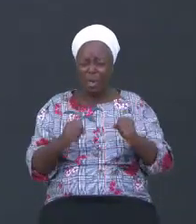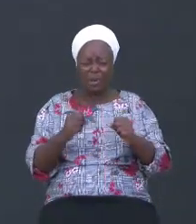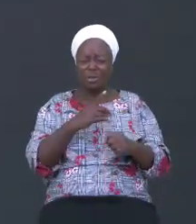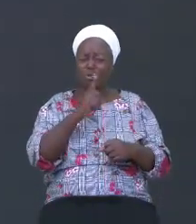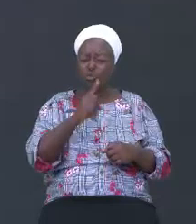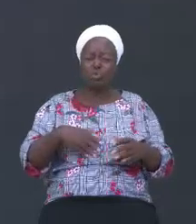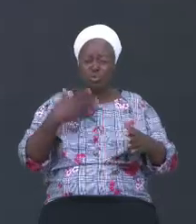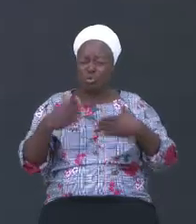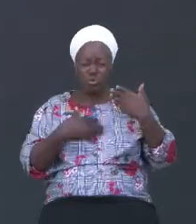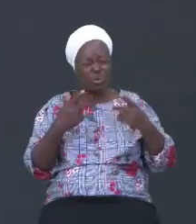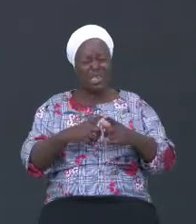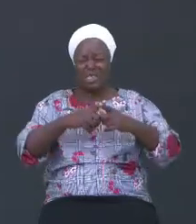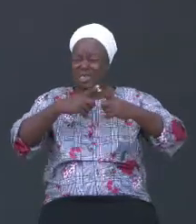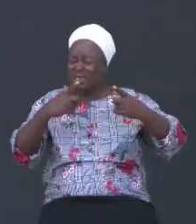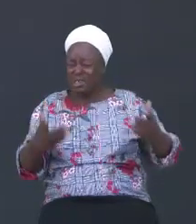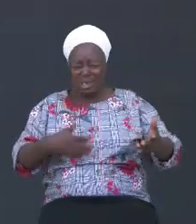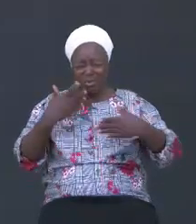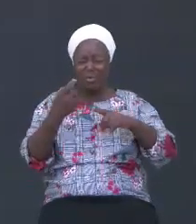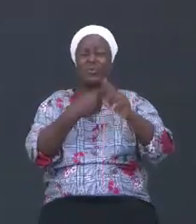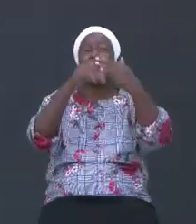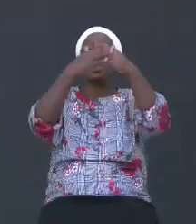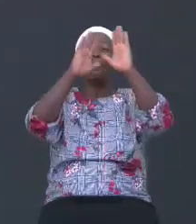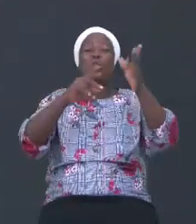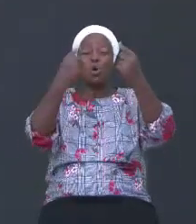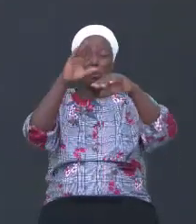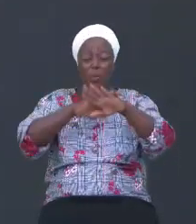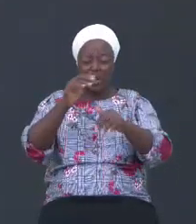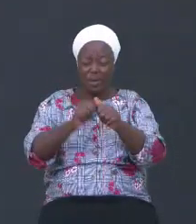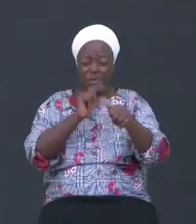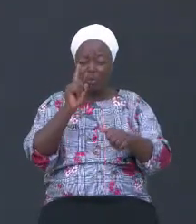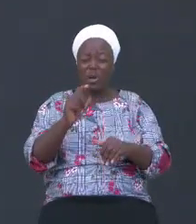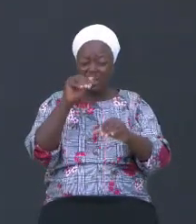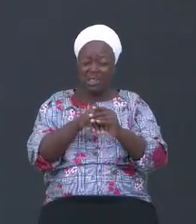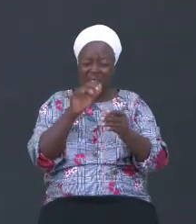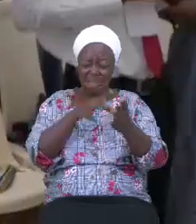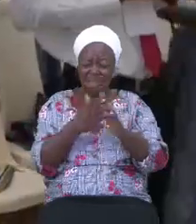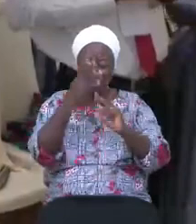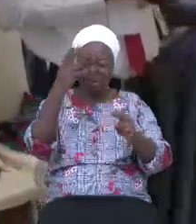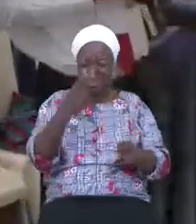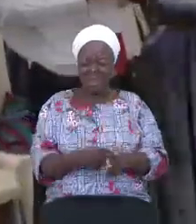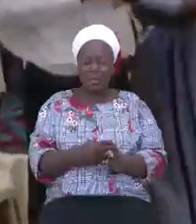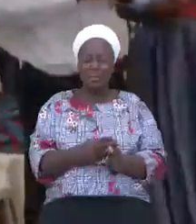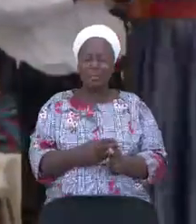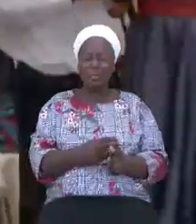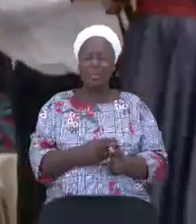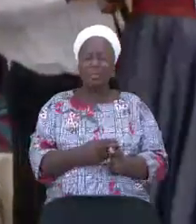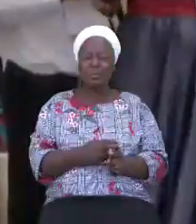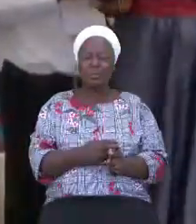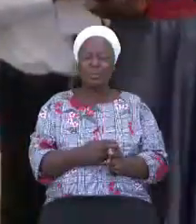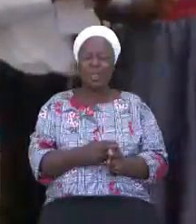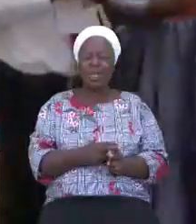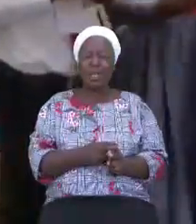joy, excitement from heaven, come upon everyone in Jesus' name.